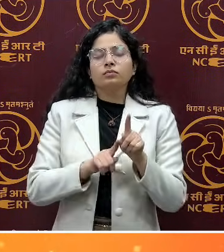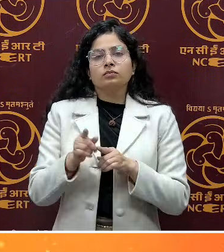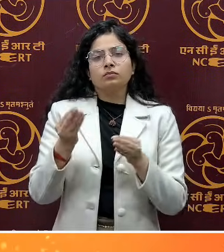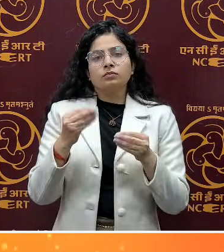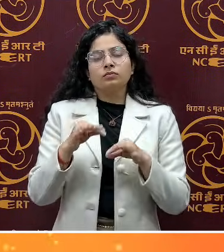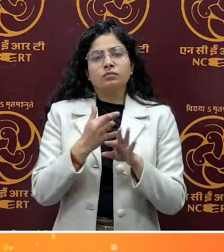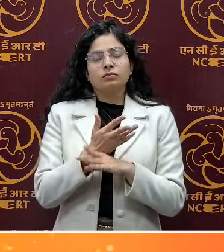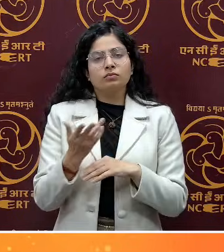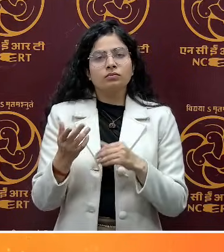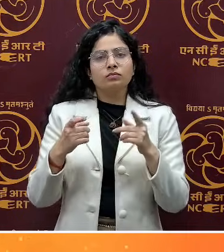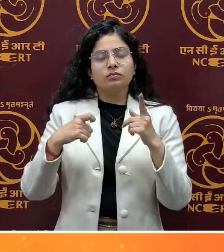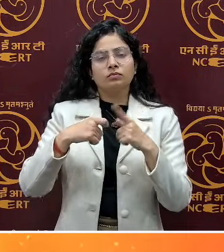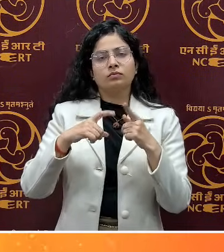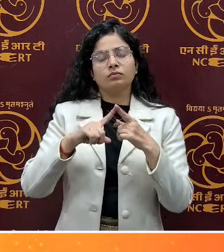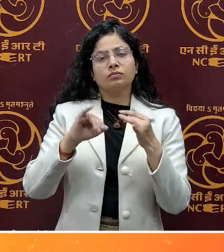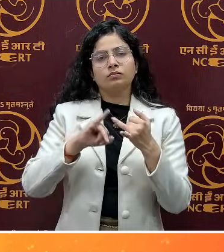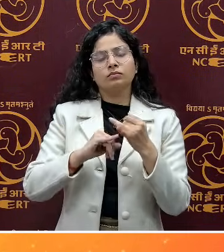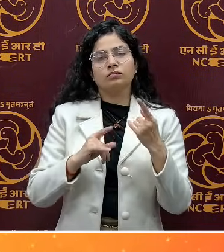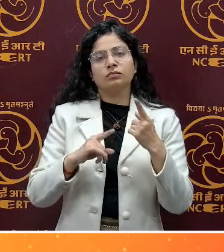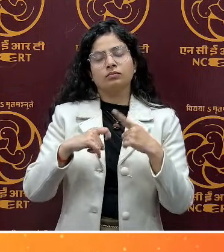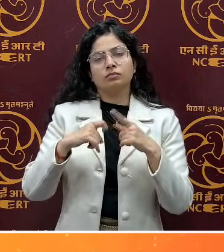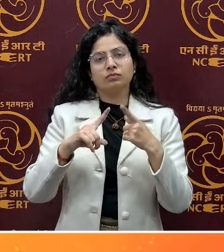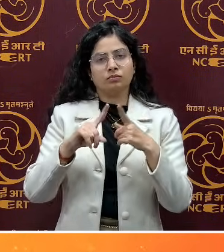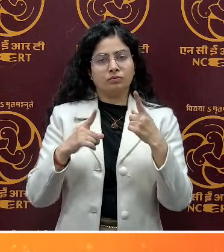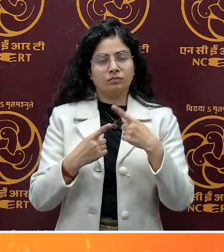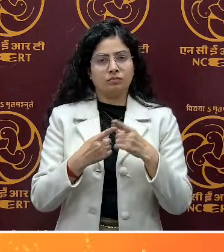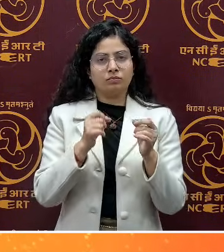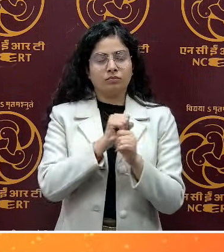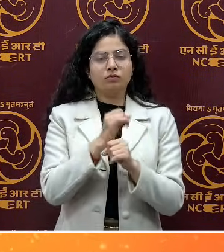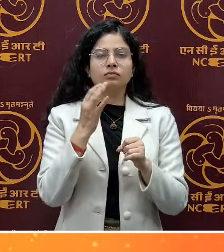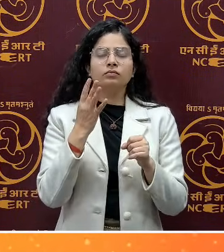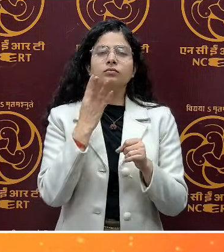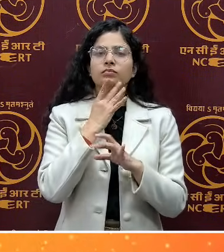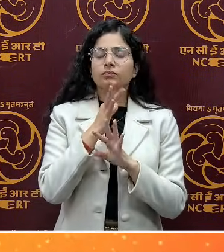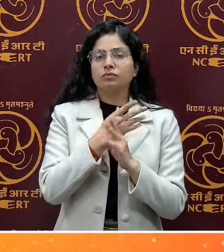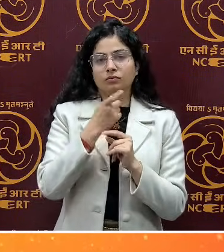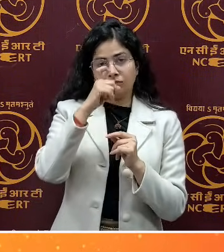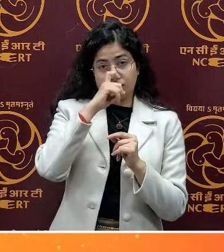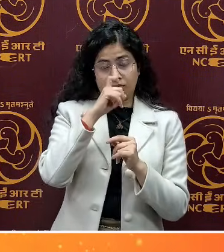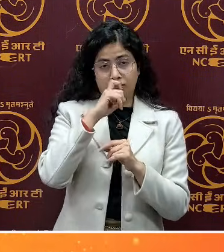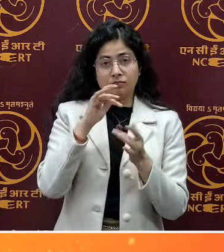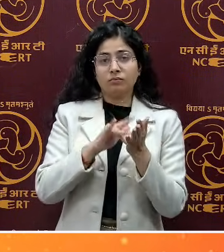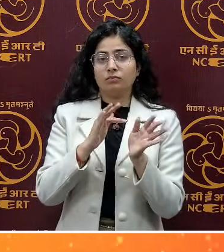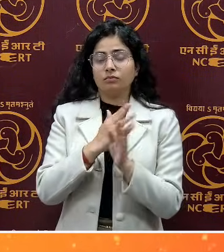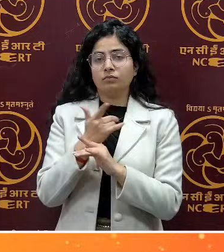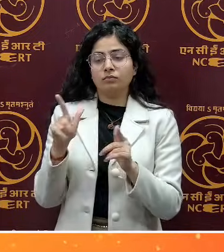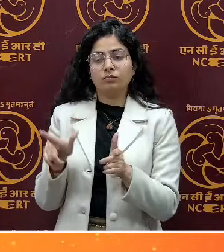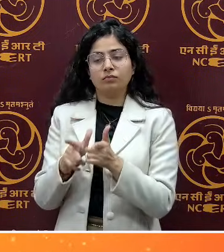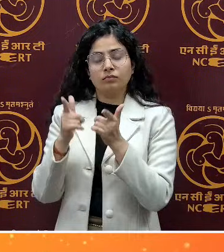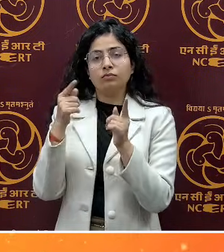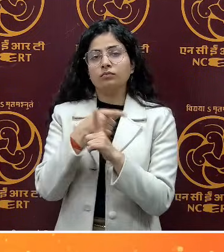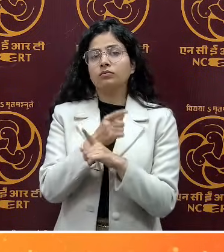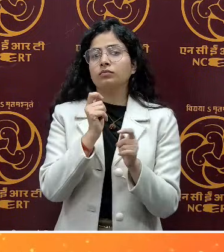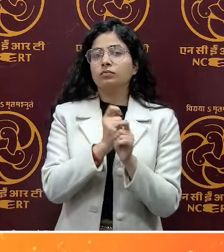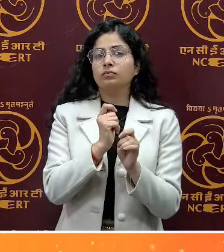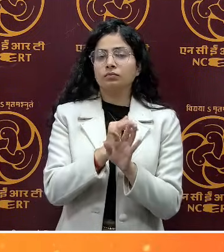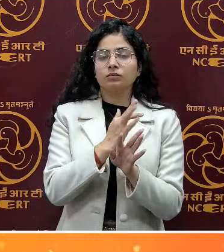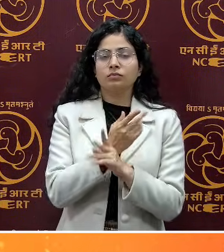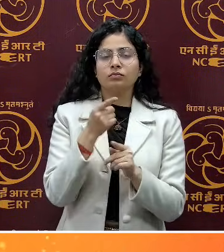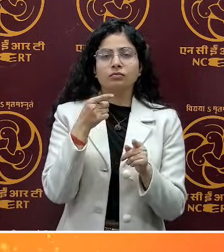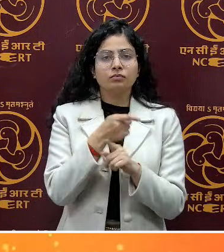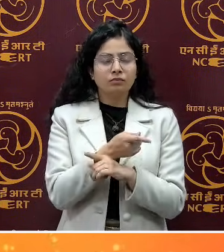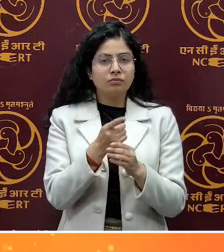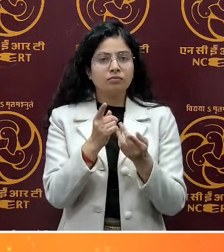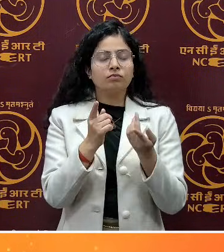have cascata, the green slender like structures that we often see on trees. So what it does, it keeps